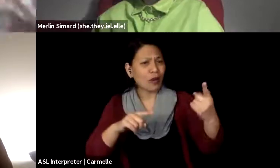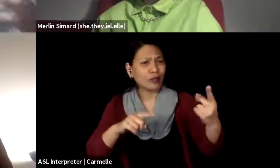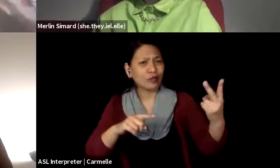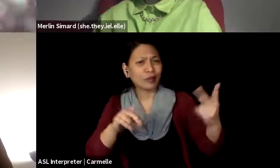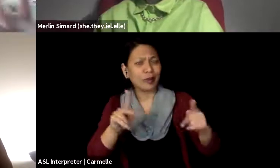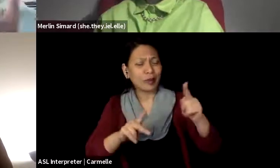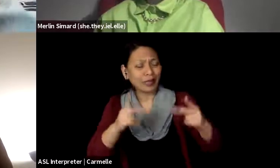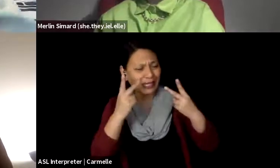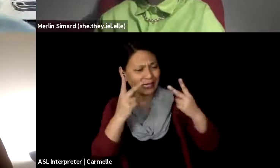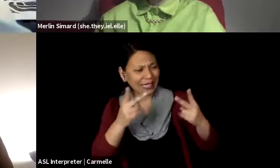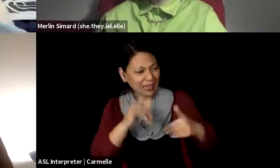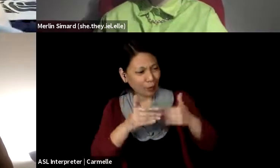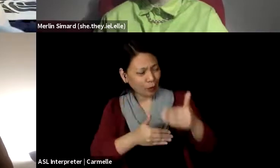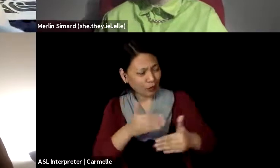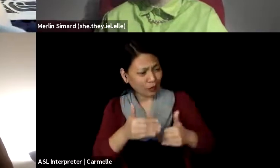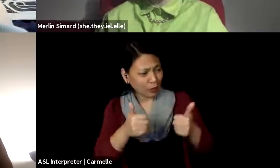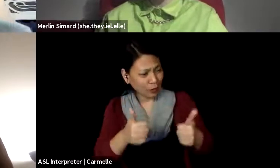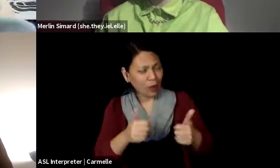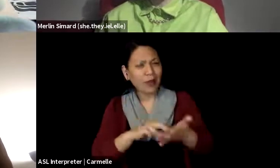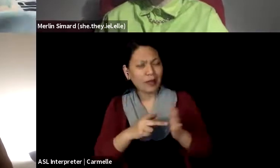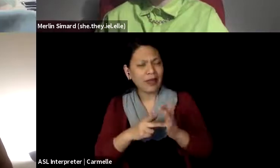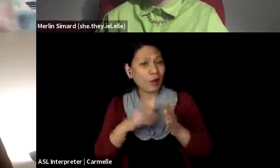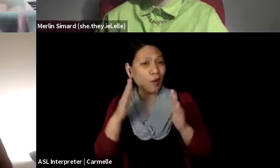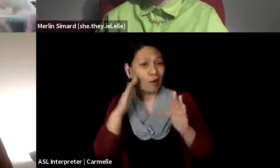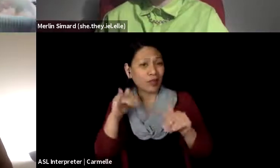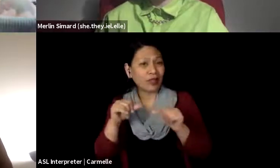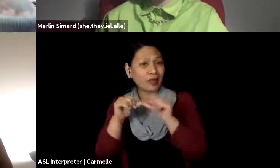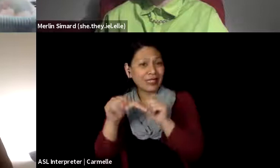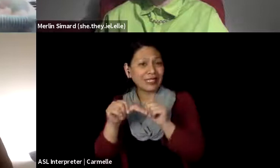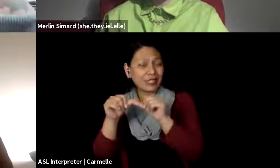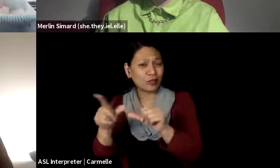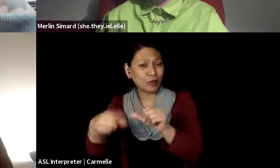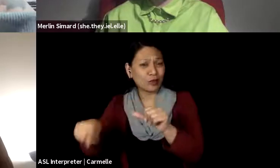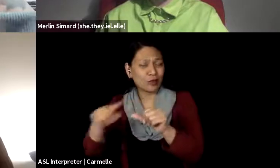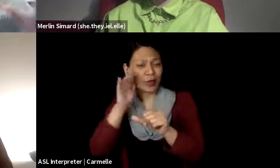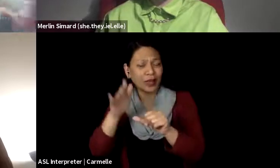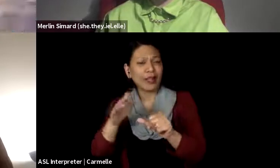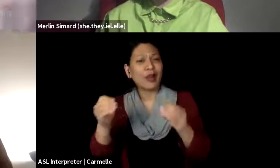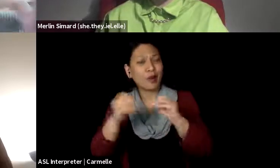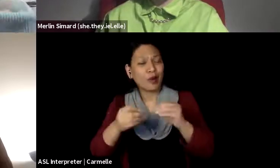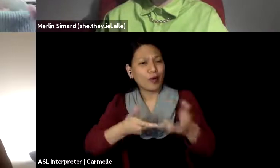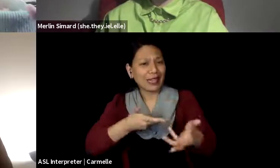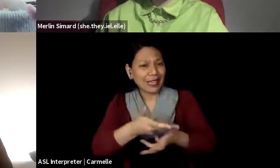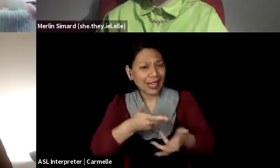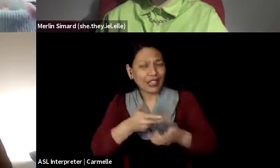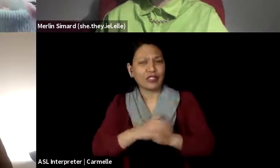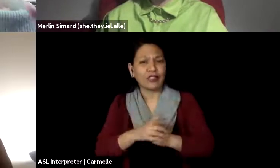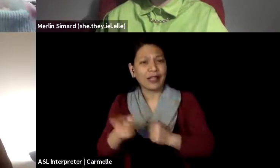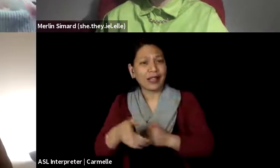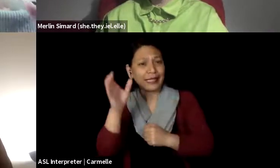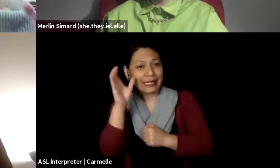then maybe they can like continue to keep that up and continue these types of engagements where they're open and listening.